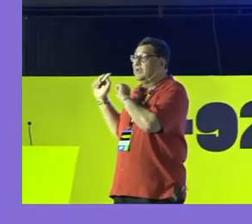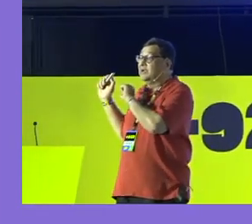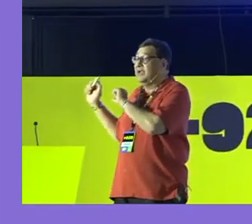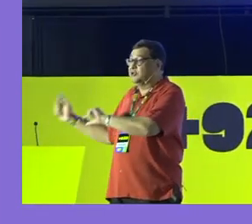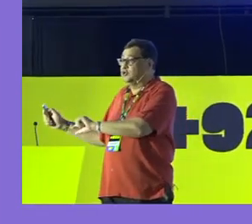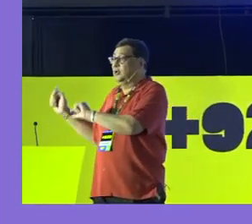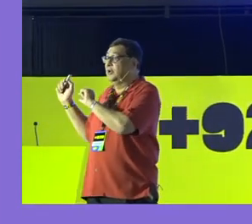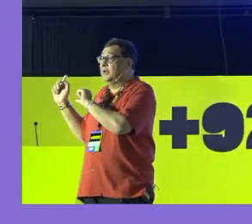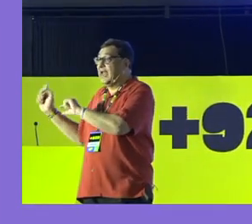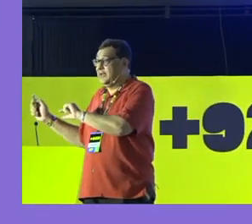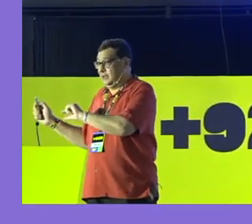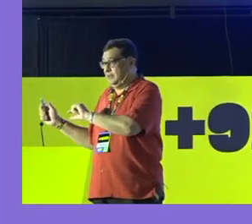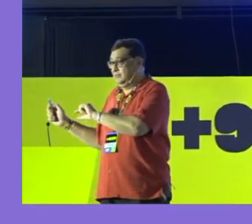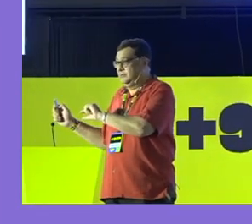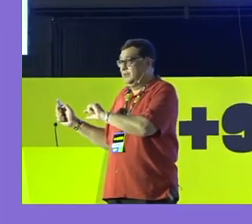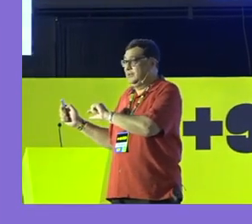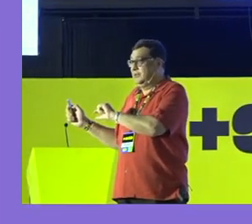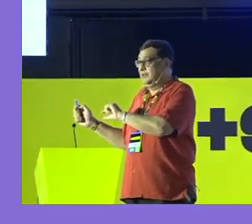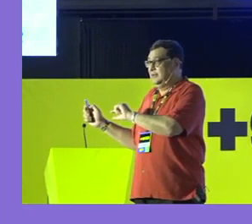driving contextual reality.